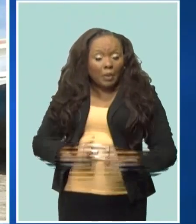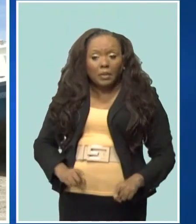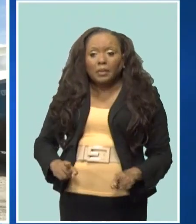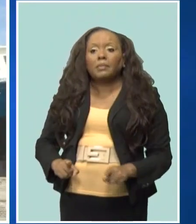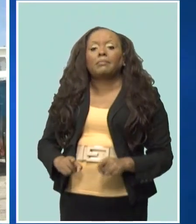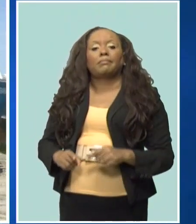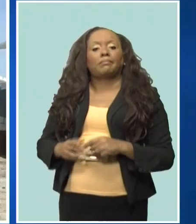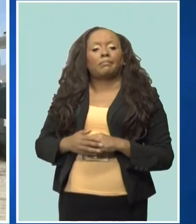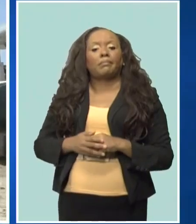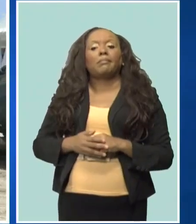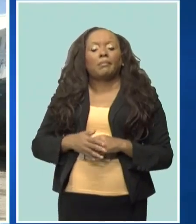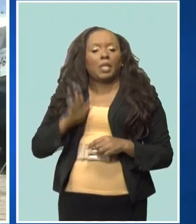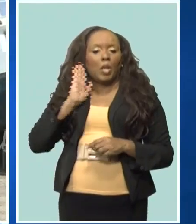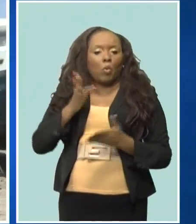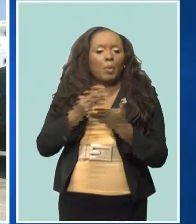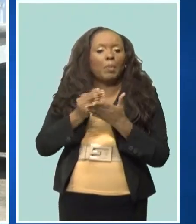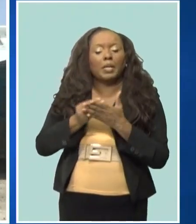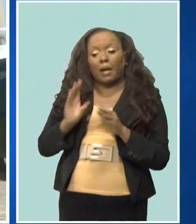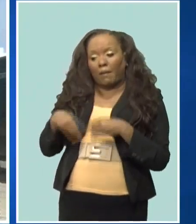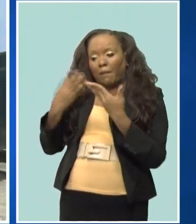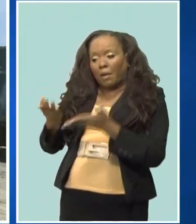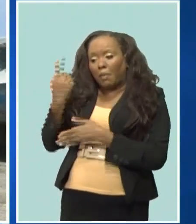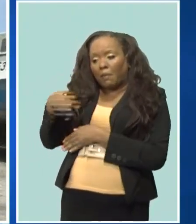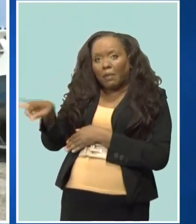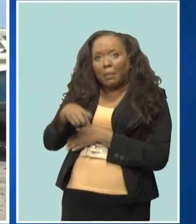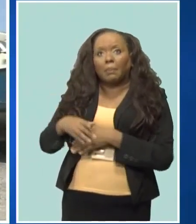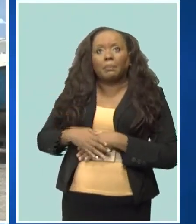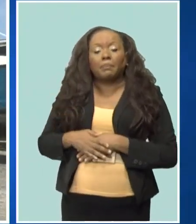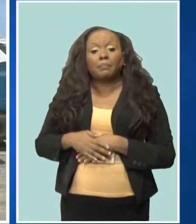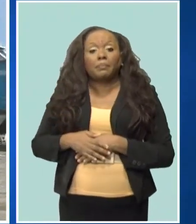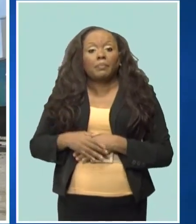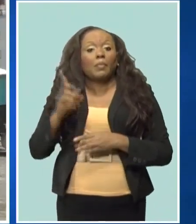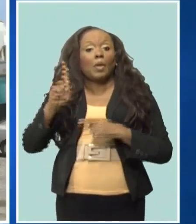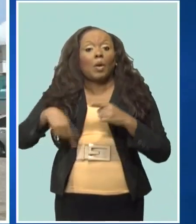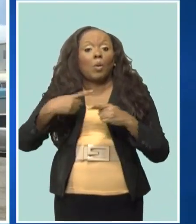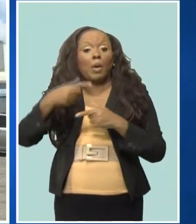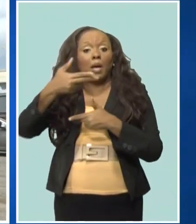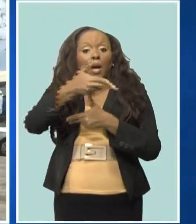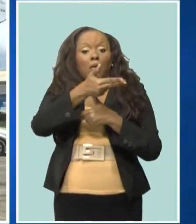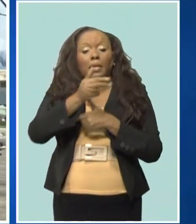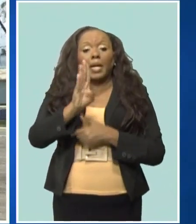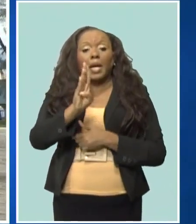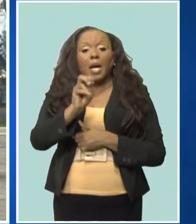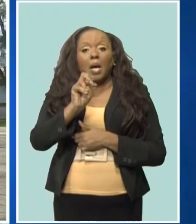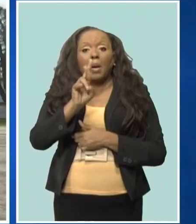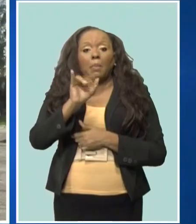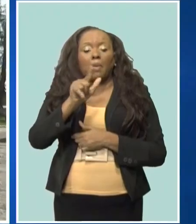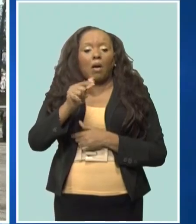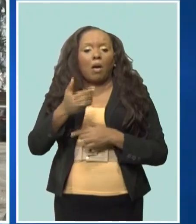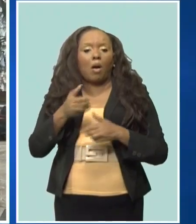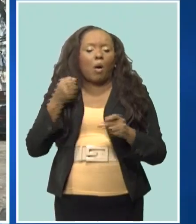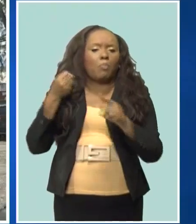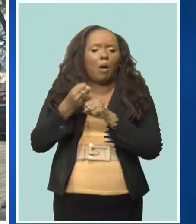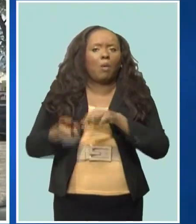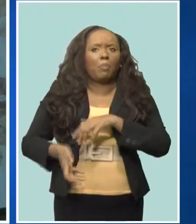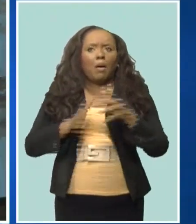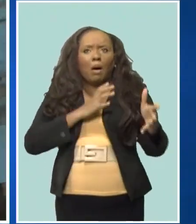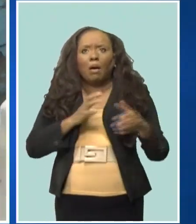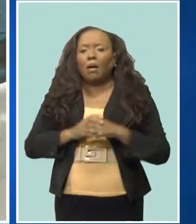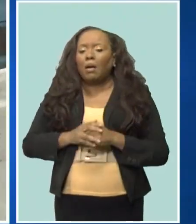of Hurricane Beryl left the fishing industry devastated, with more than 90% of the fishing fleet destroyed or